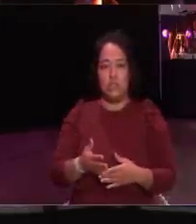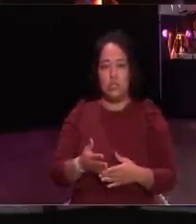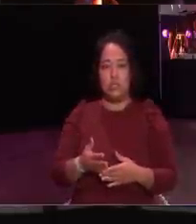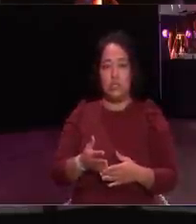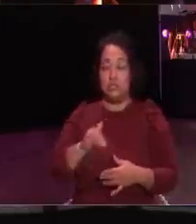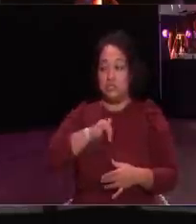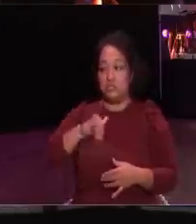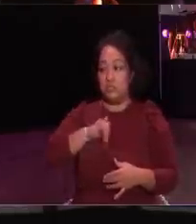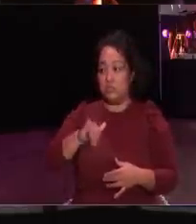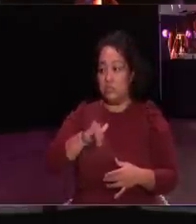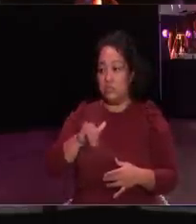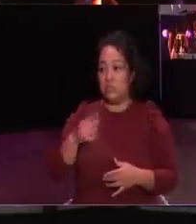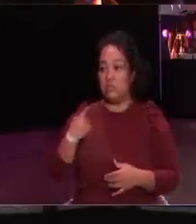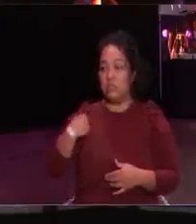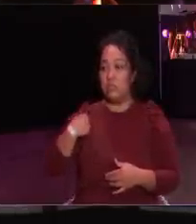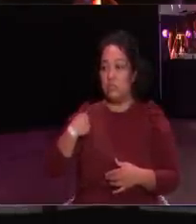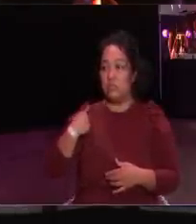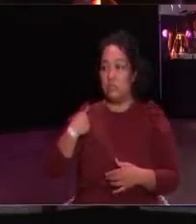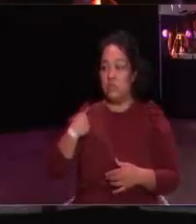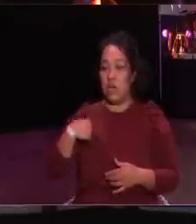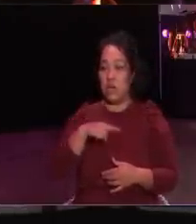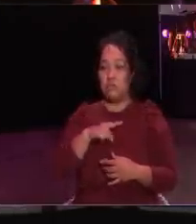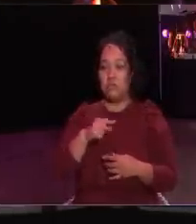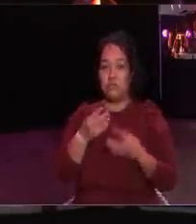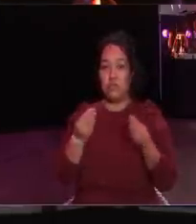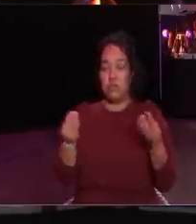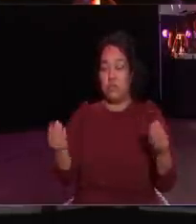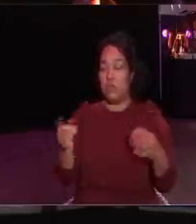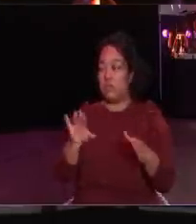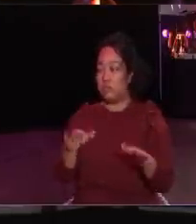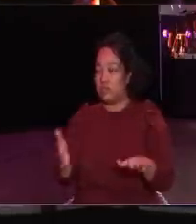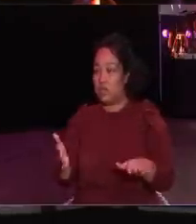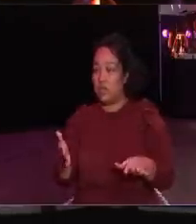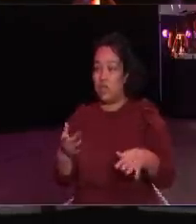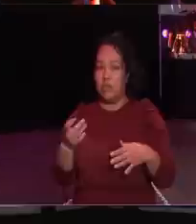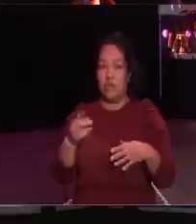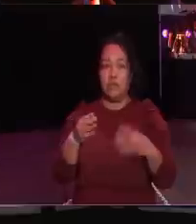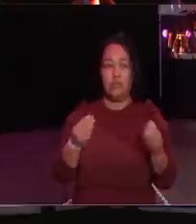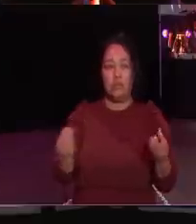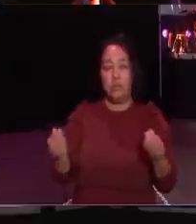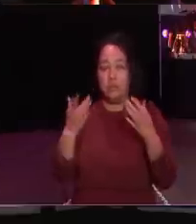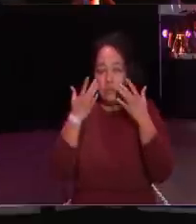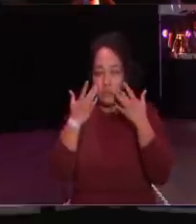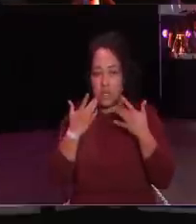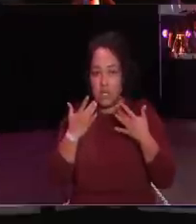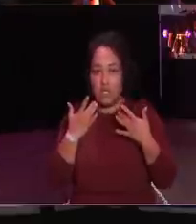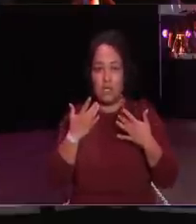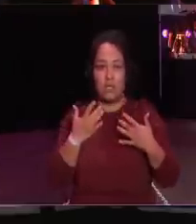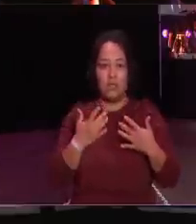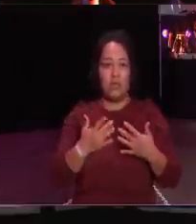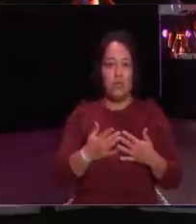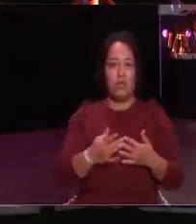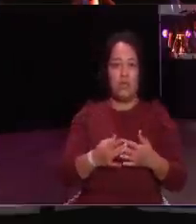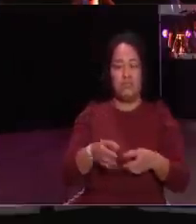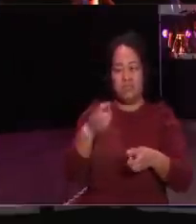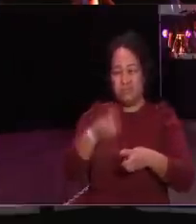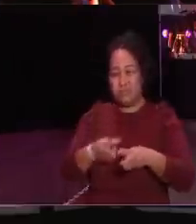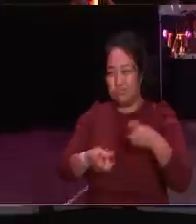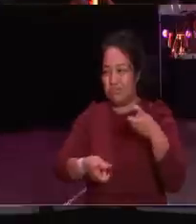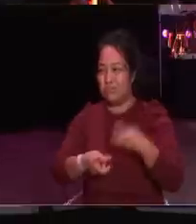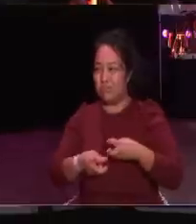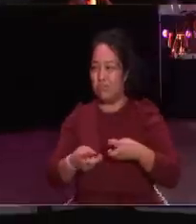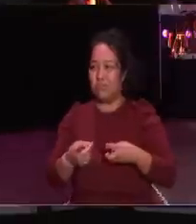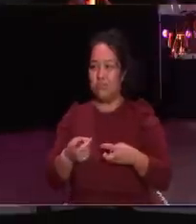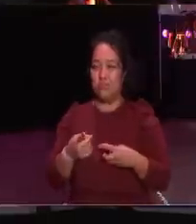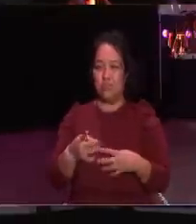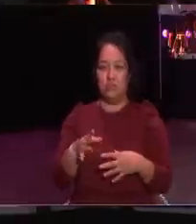us. Tantas muertes. So many deaths. Tanta tristeza. So much sadness. Es difícil soportar esto. It's difficult to be able to